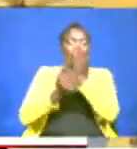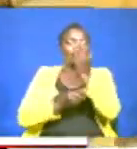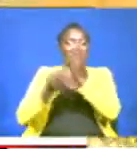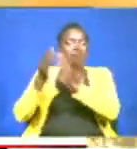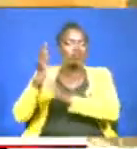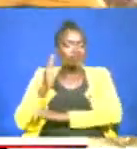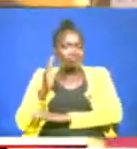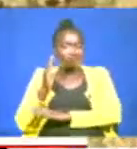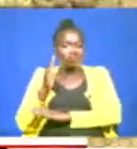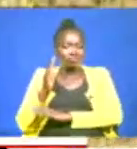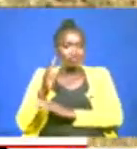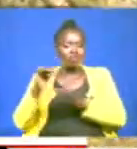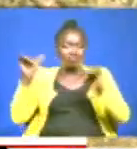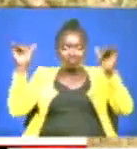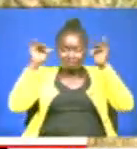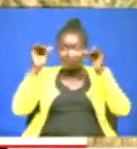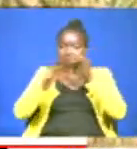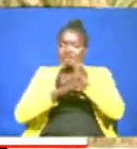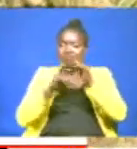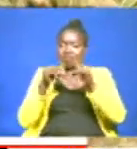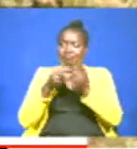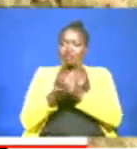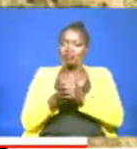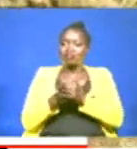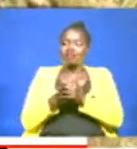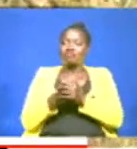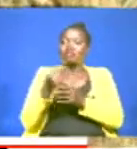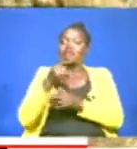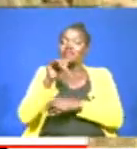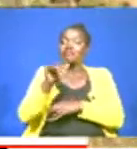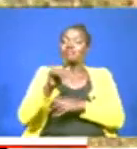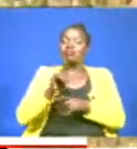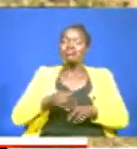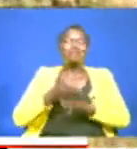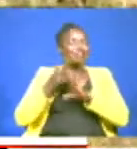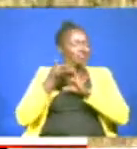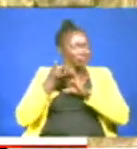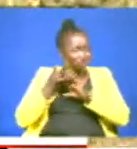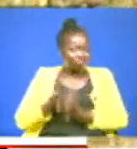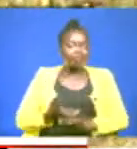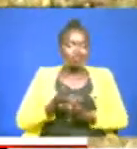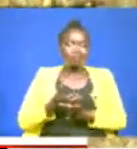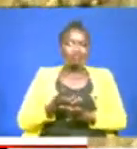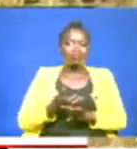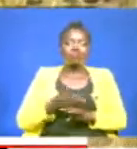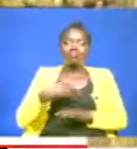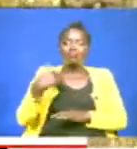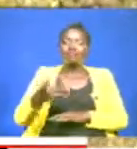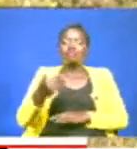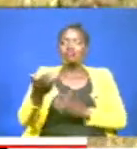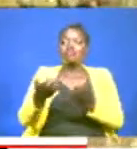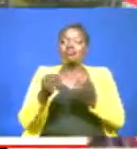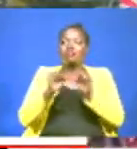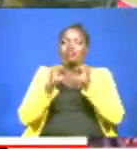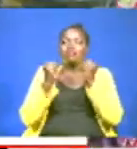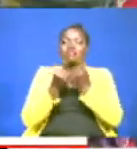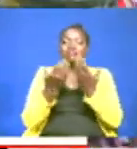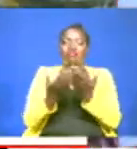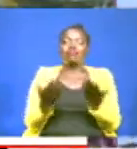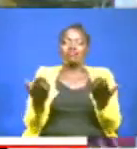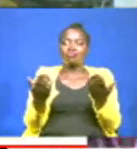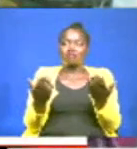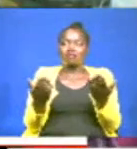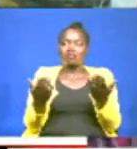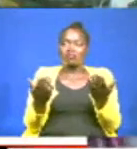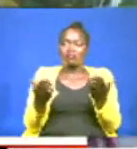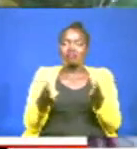fueled by cattle rustling. They say life is hard here, and they are in constant need to social amenities. Barabara